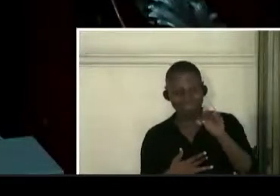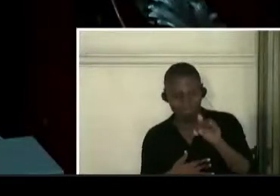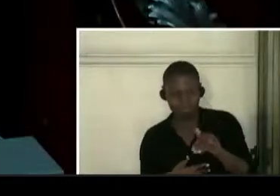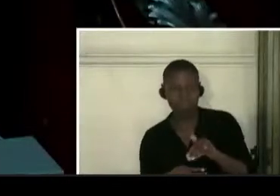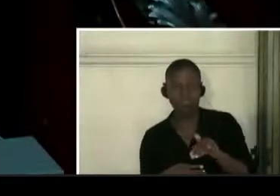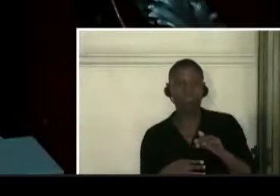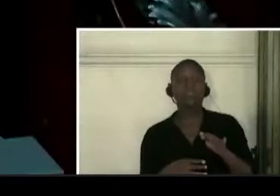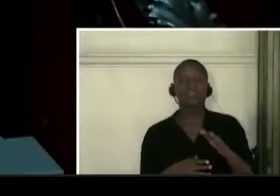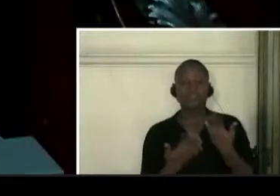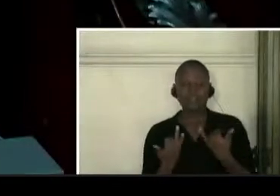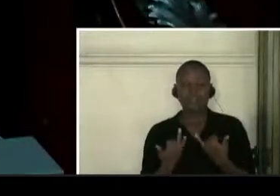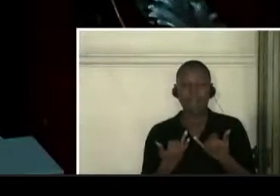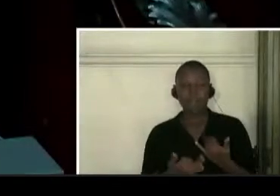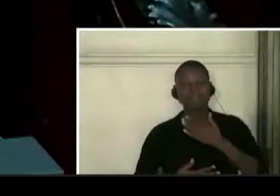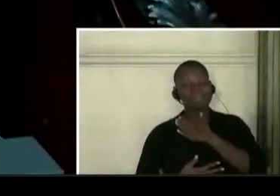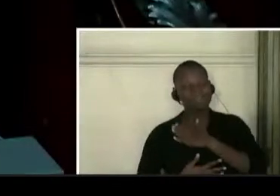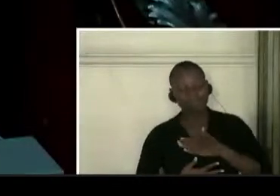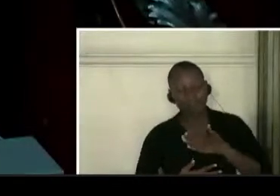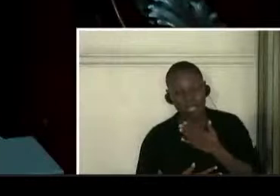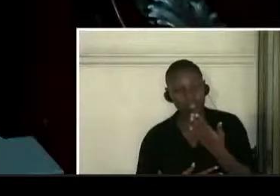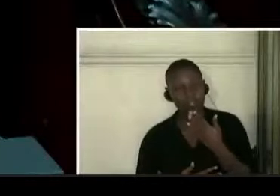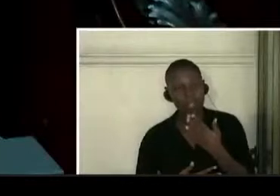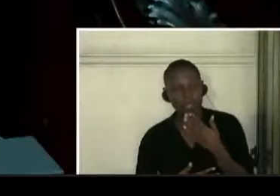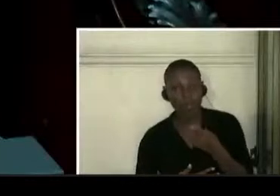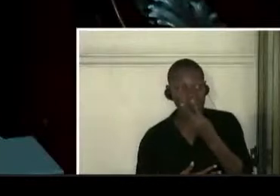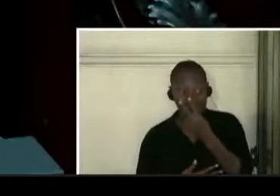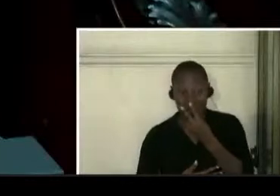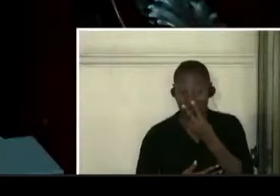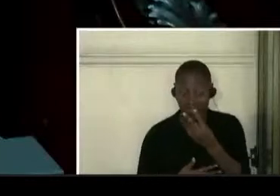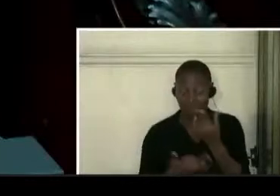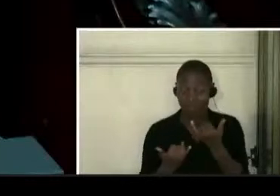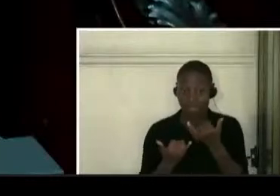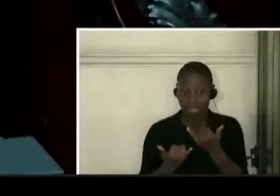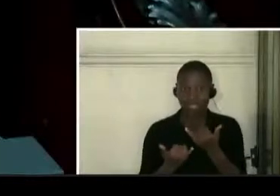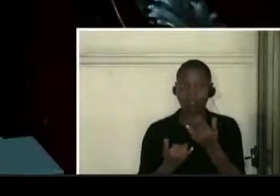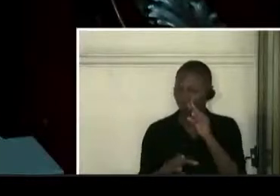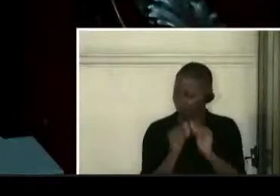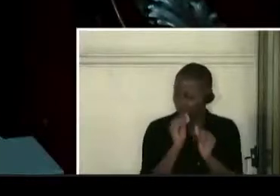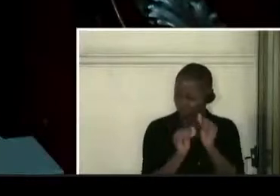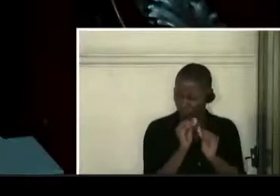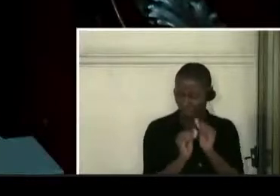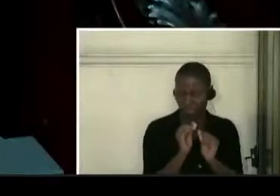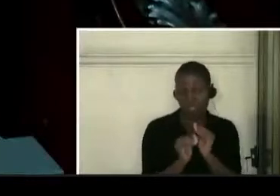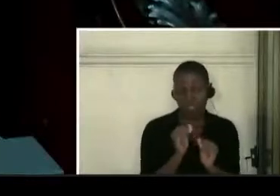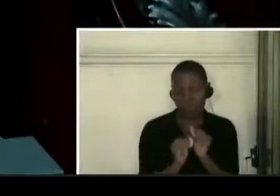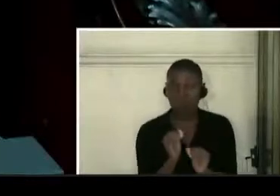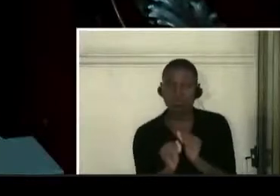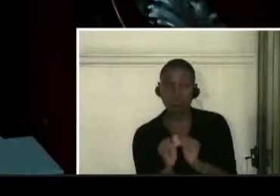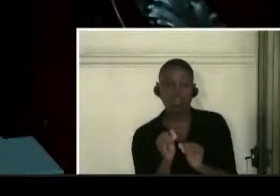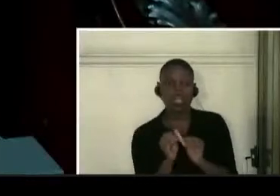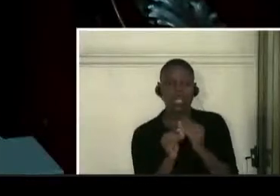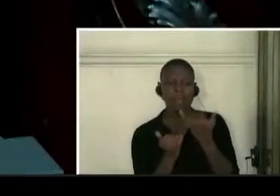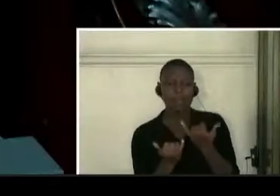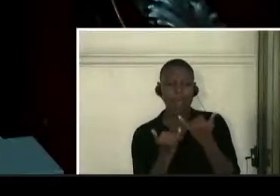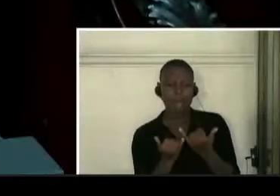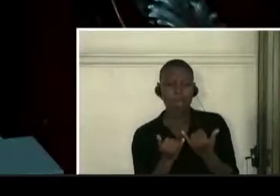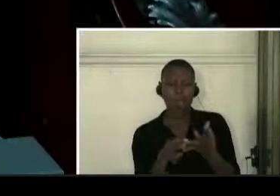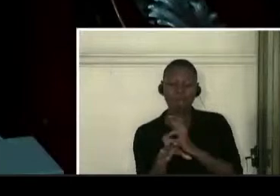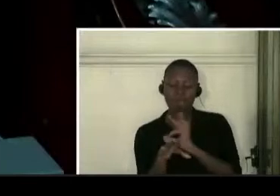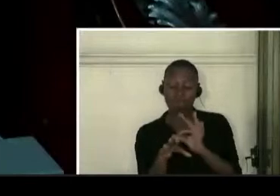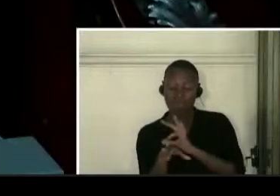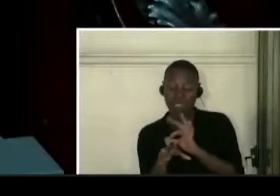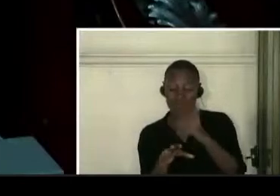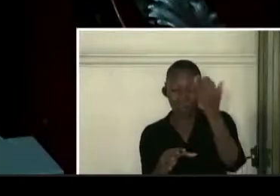lokho usukubhekelele wabona ukuthi kufanelekile ukuthi kube nesu